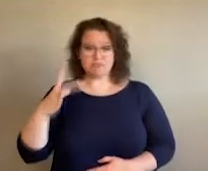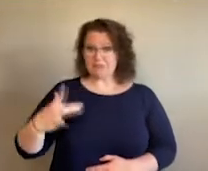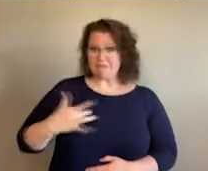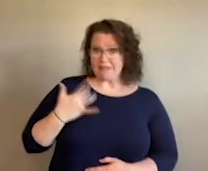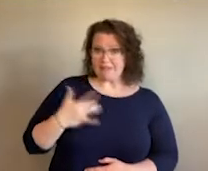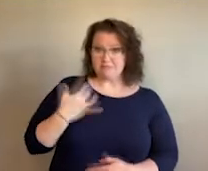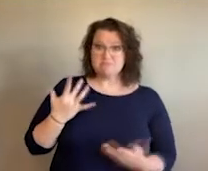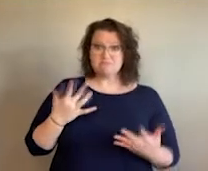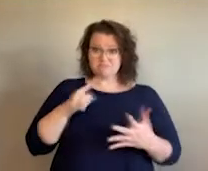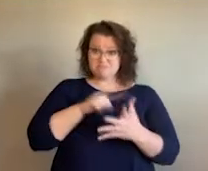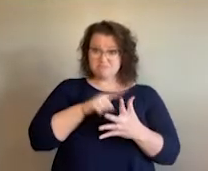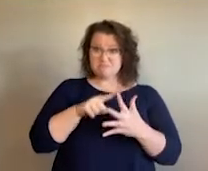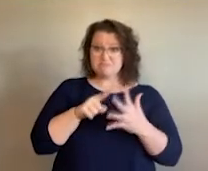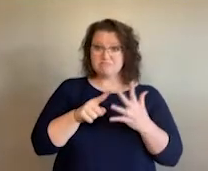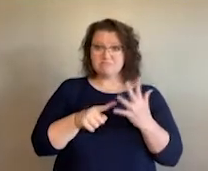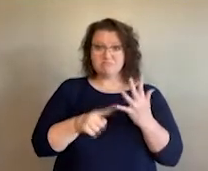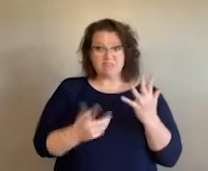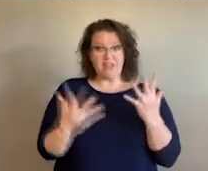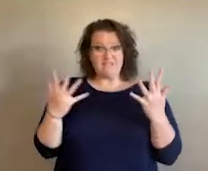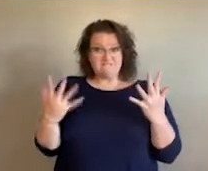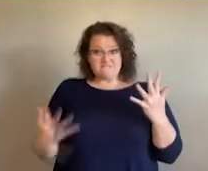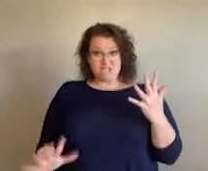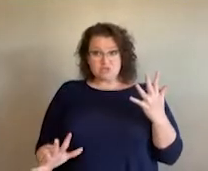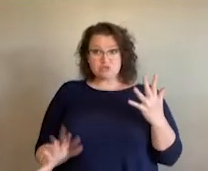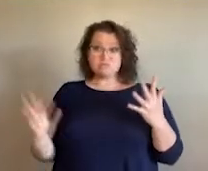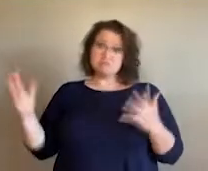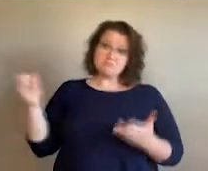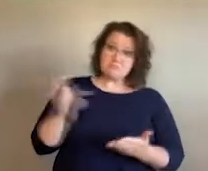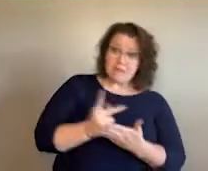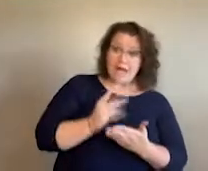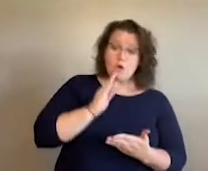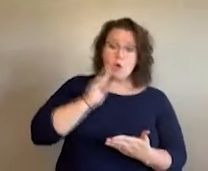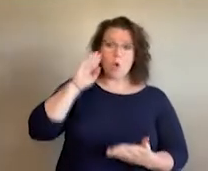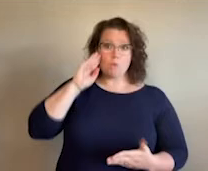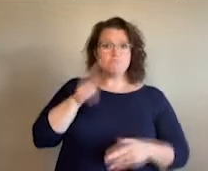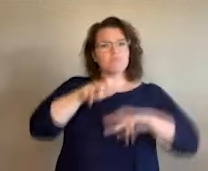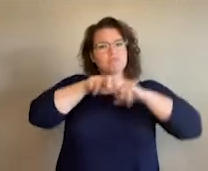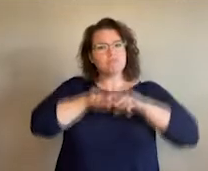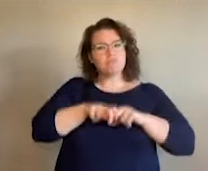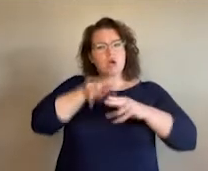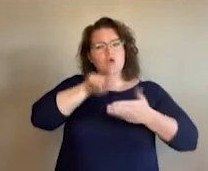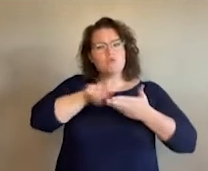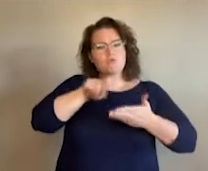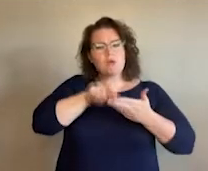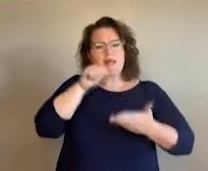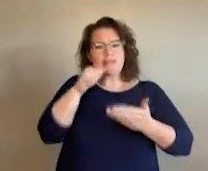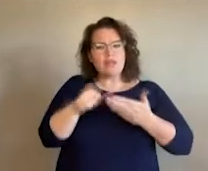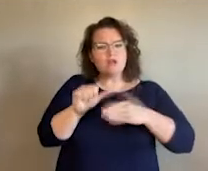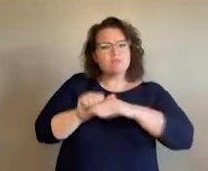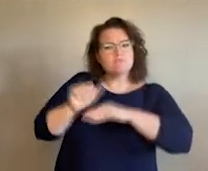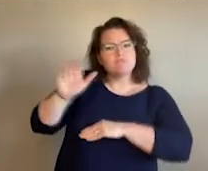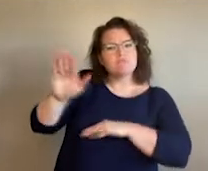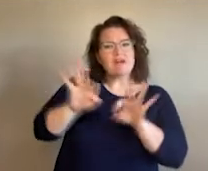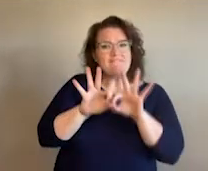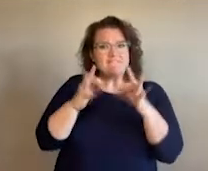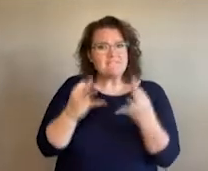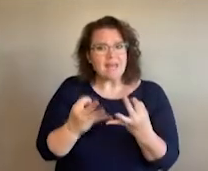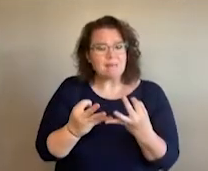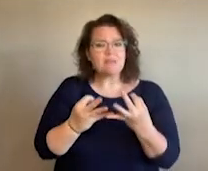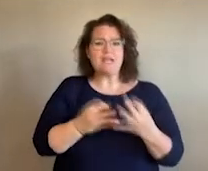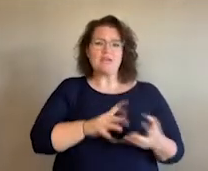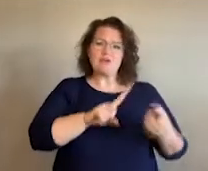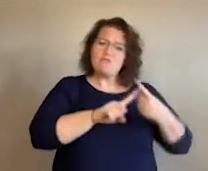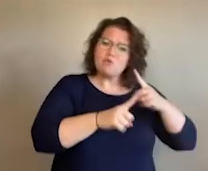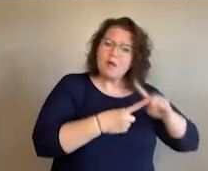when you get back from your nature walk, I want you to take some time to write a letter to a family member or a friend that you haven't seen in a